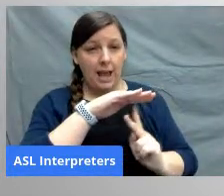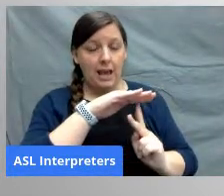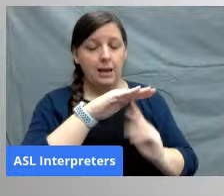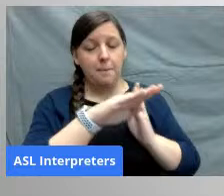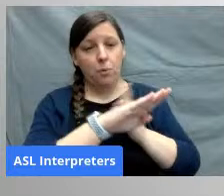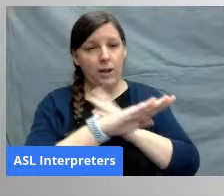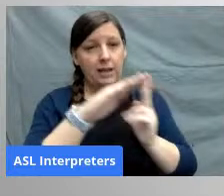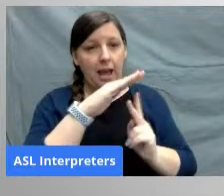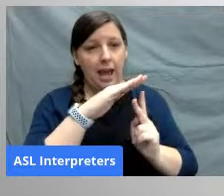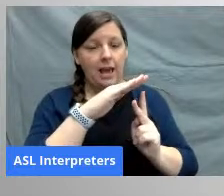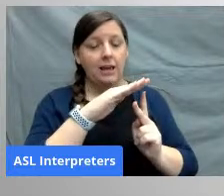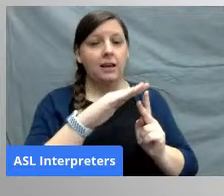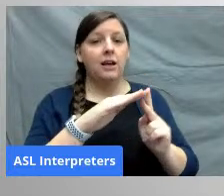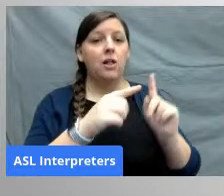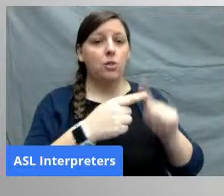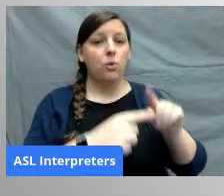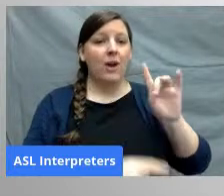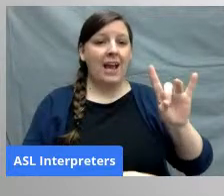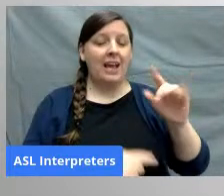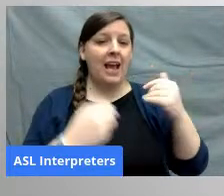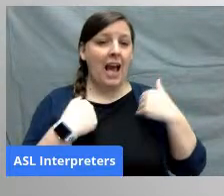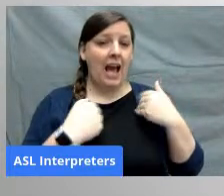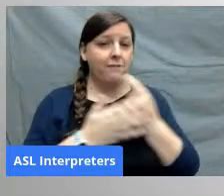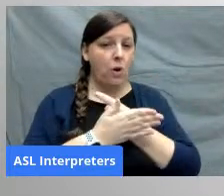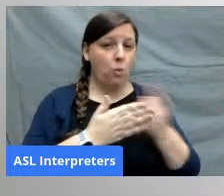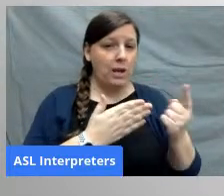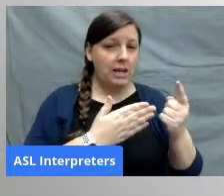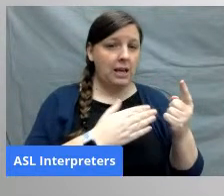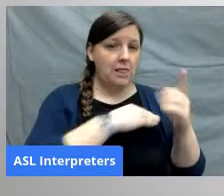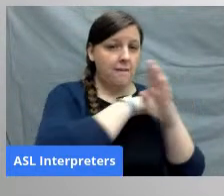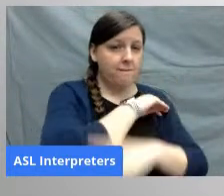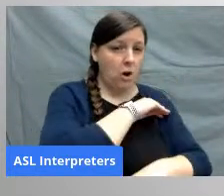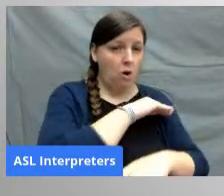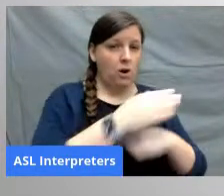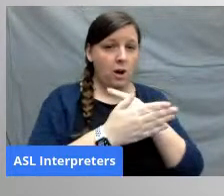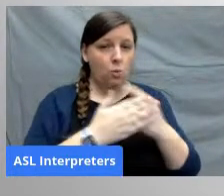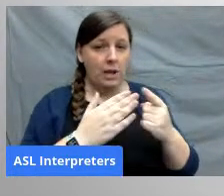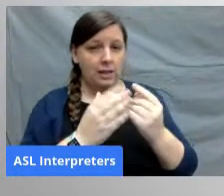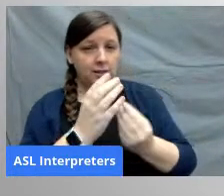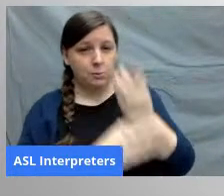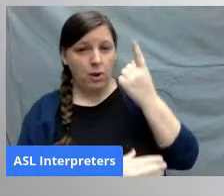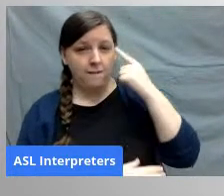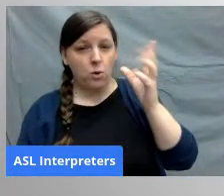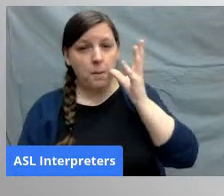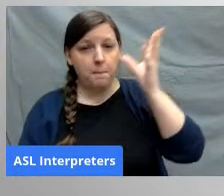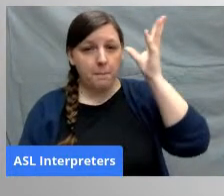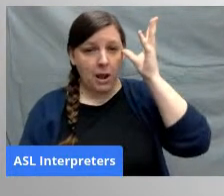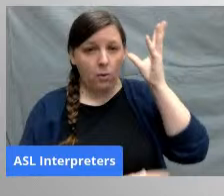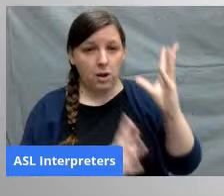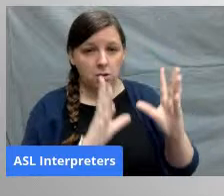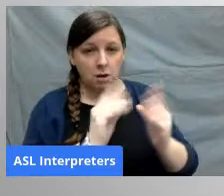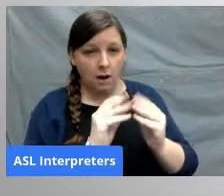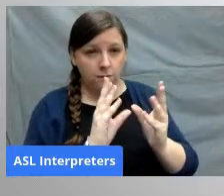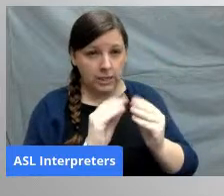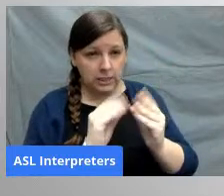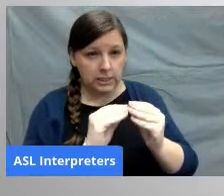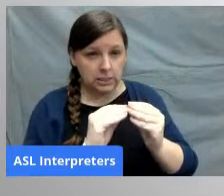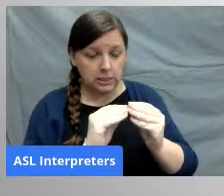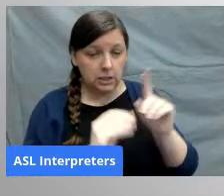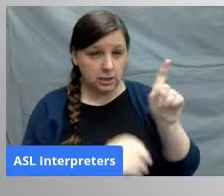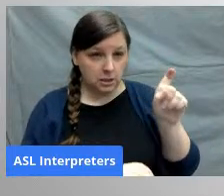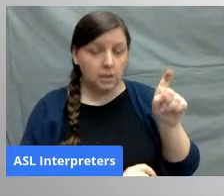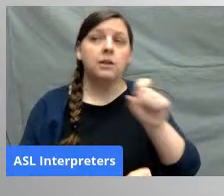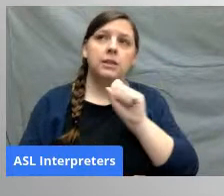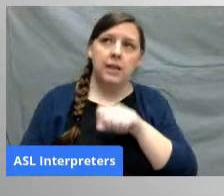the fall and a week in the spring for parent-teacher conference. Yes, ma'am. And then the